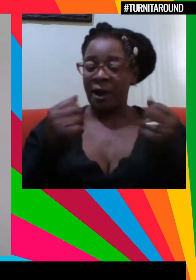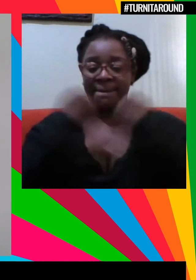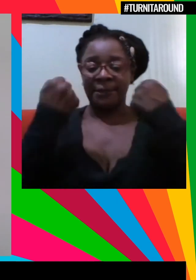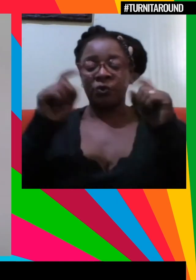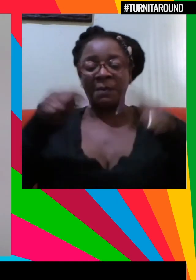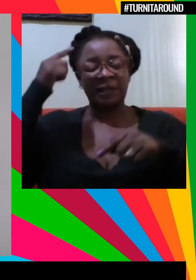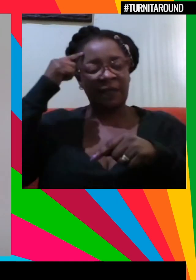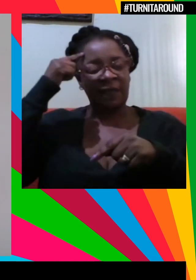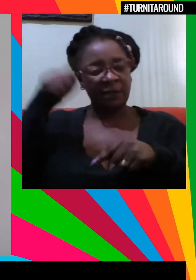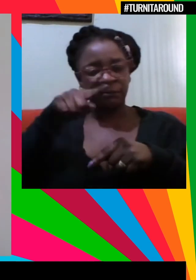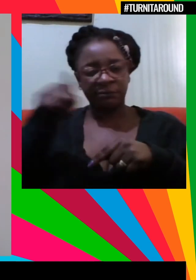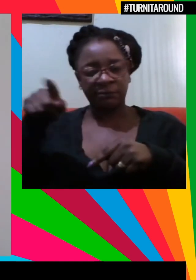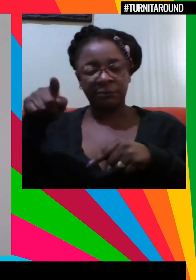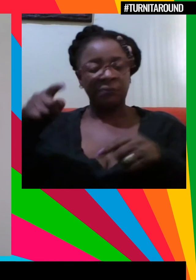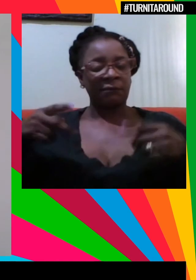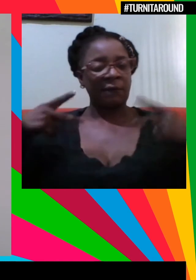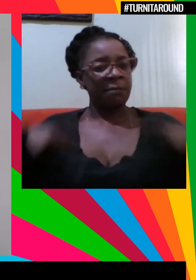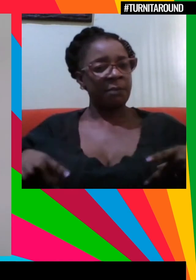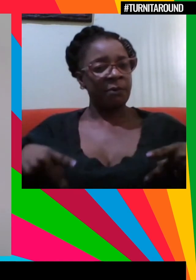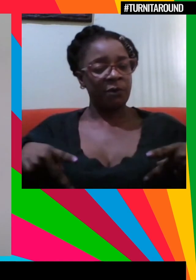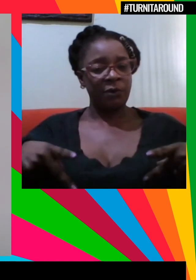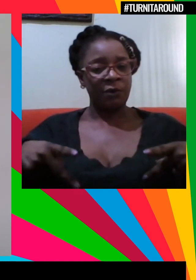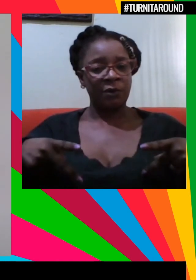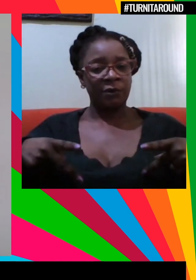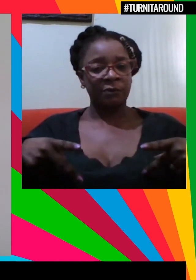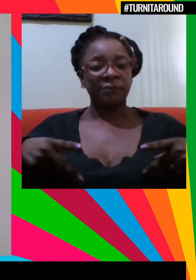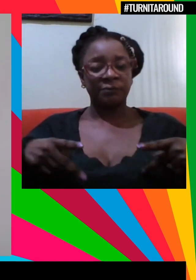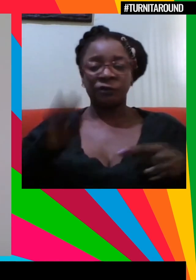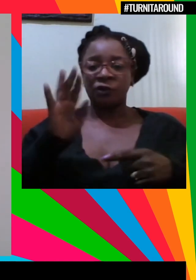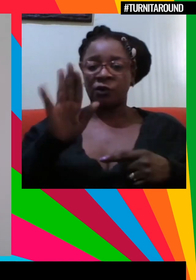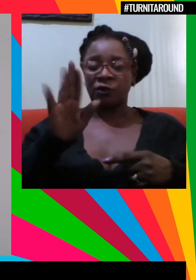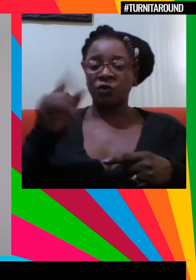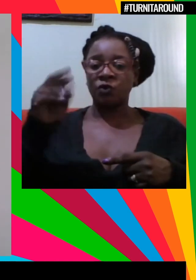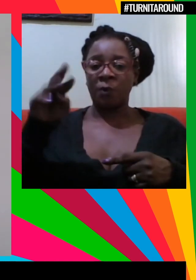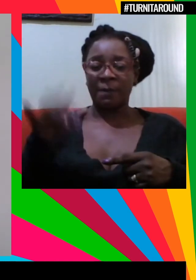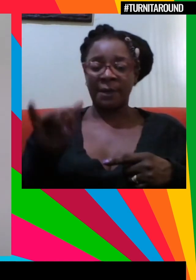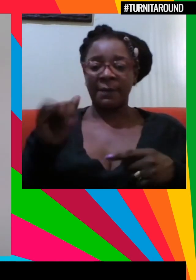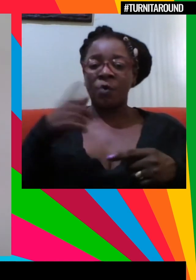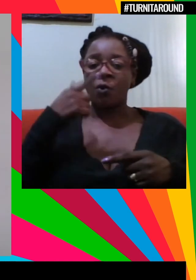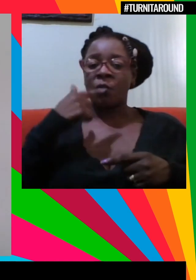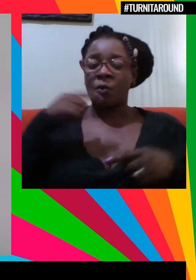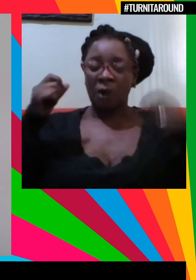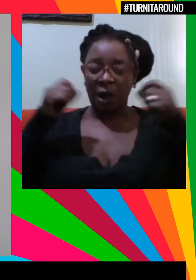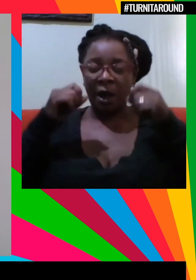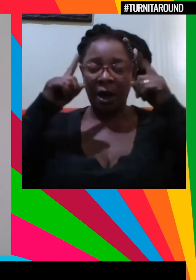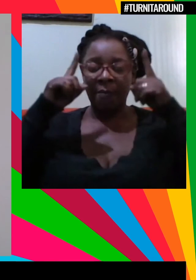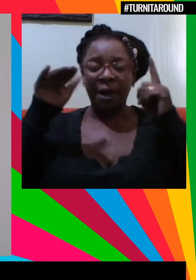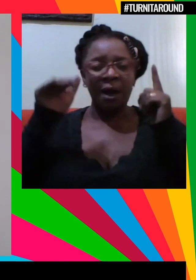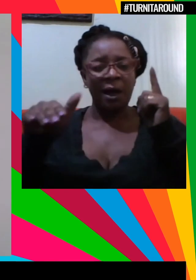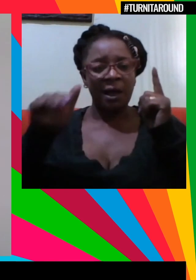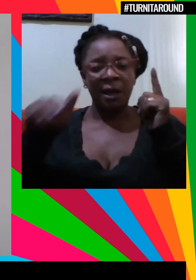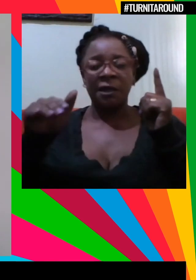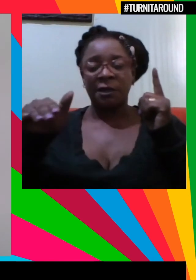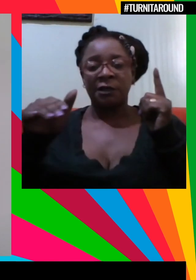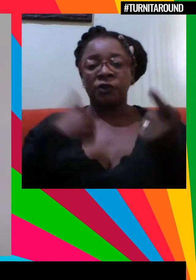people, these 73 years old women that wake up early to collect some